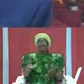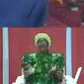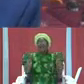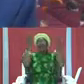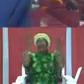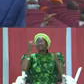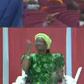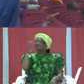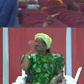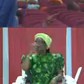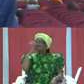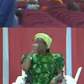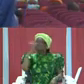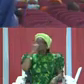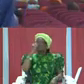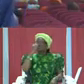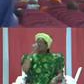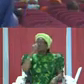and eat."